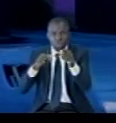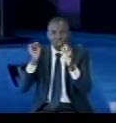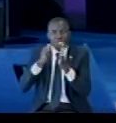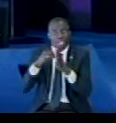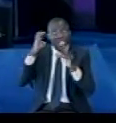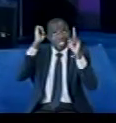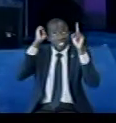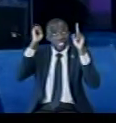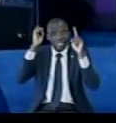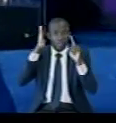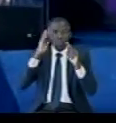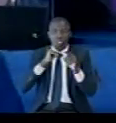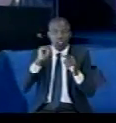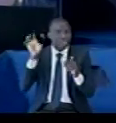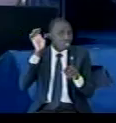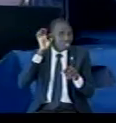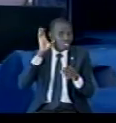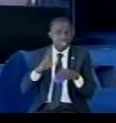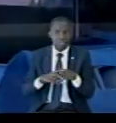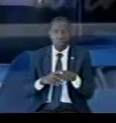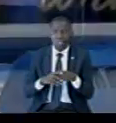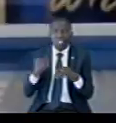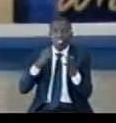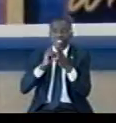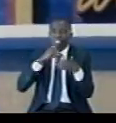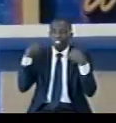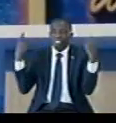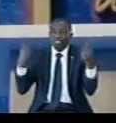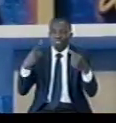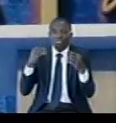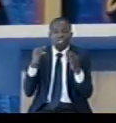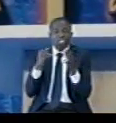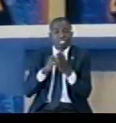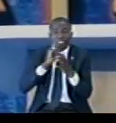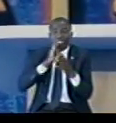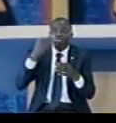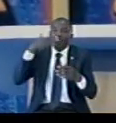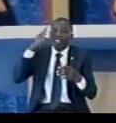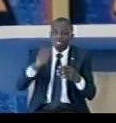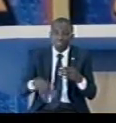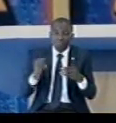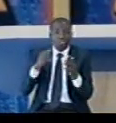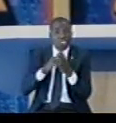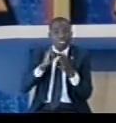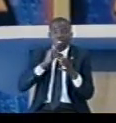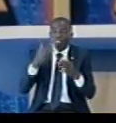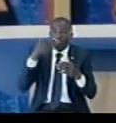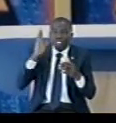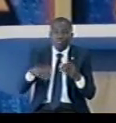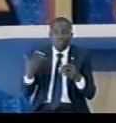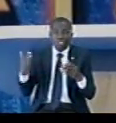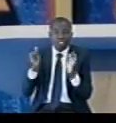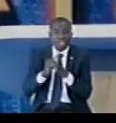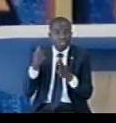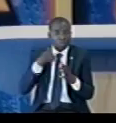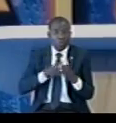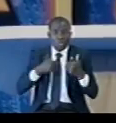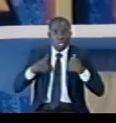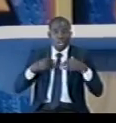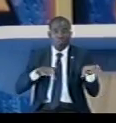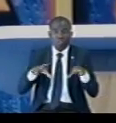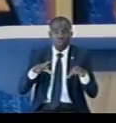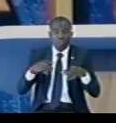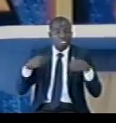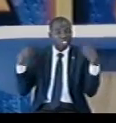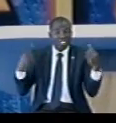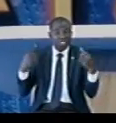not hear. It's the iniquity, it's the evil, it's the evil thing that we have done, the